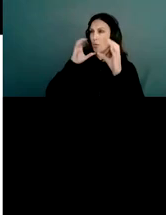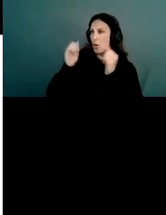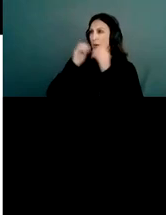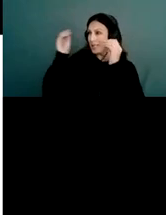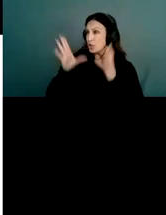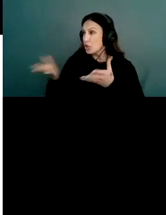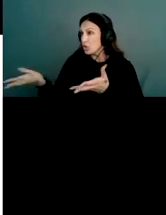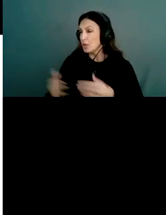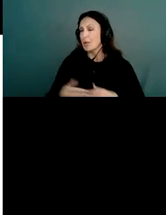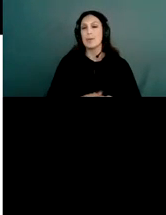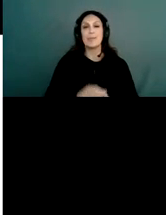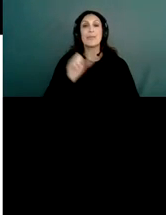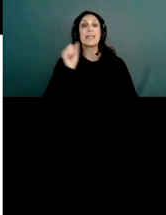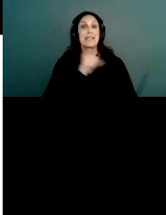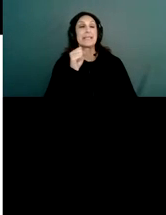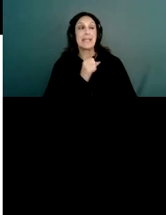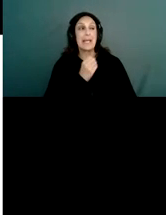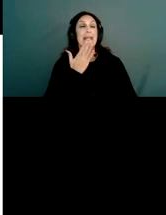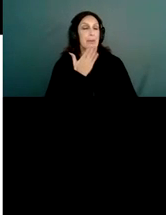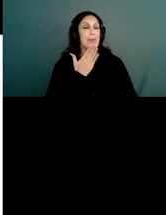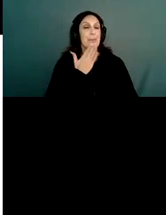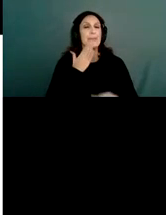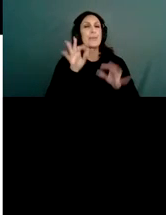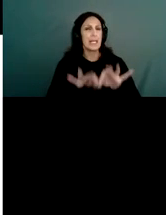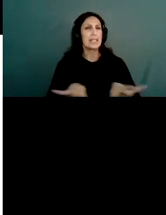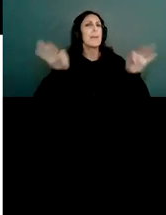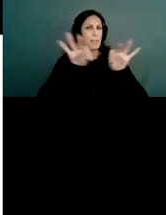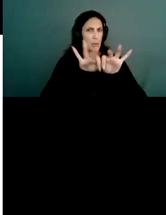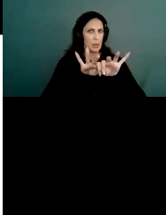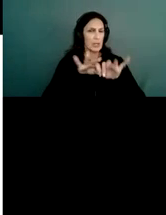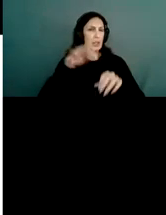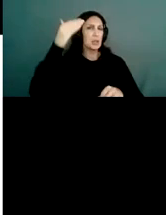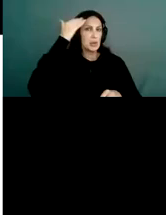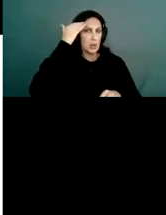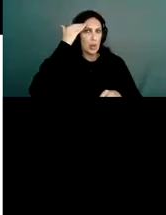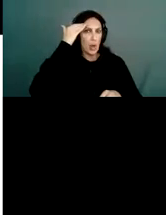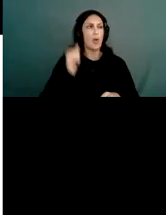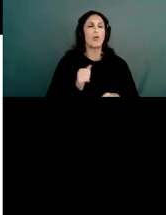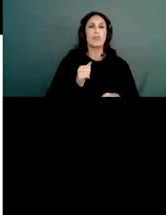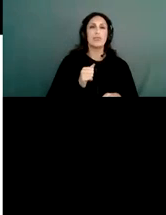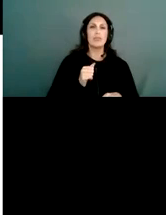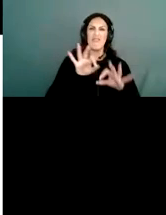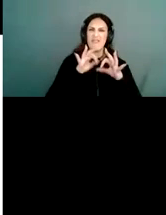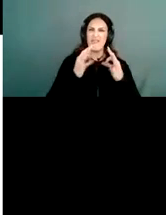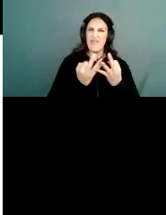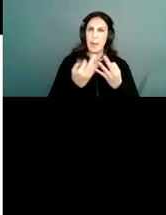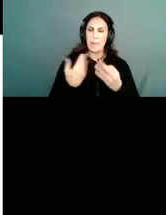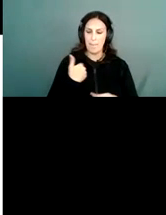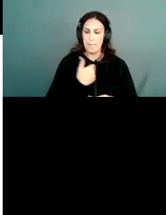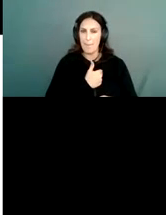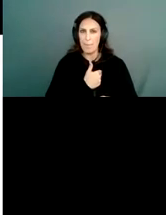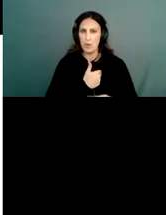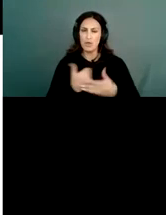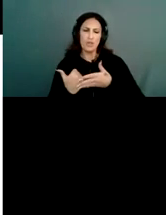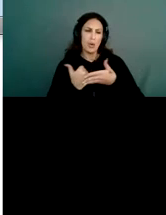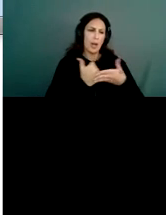Thank you, Corey. As my colleague mentioned, it's important to know how, as family members, you can support your children